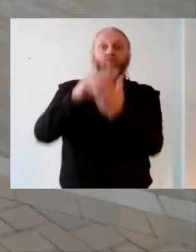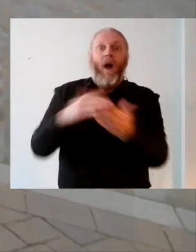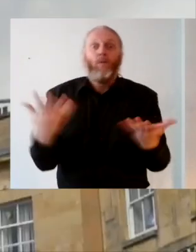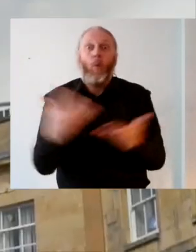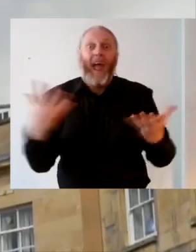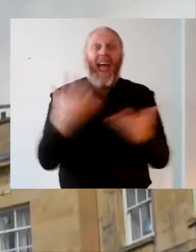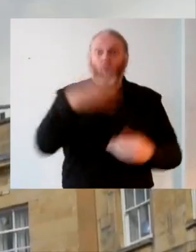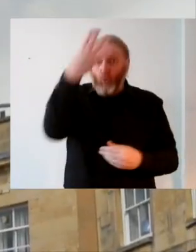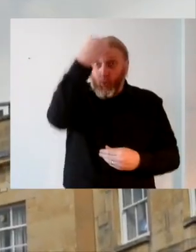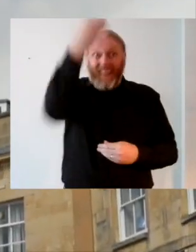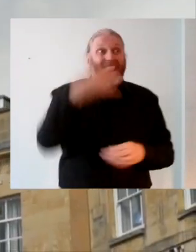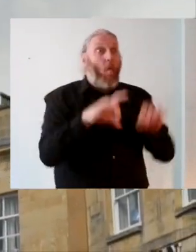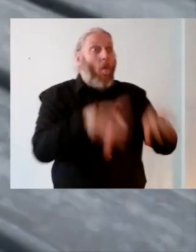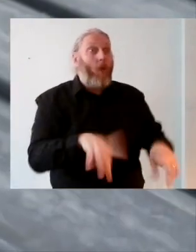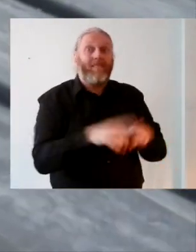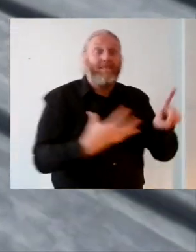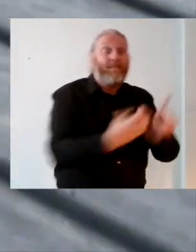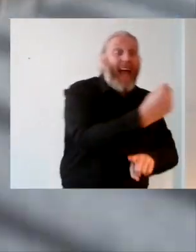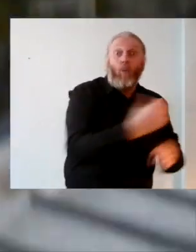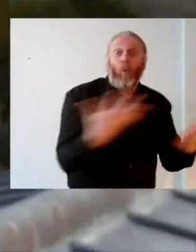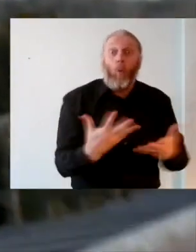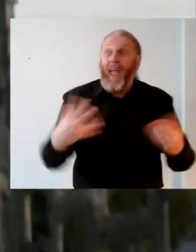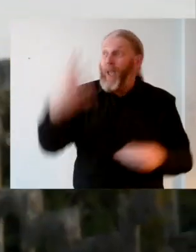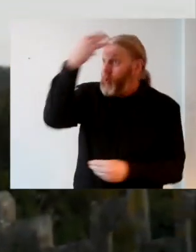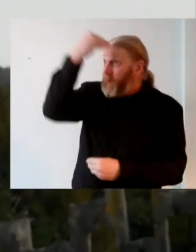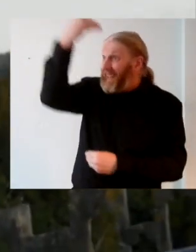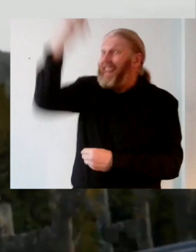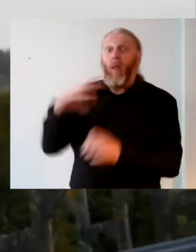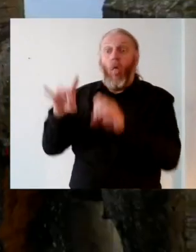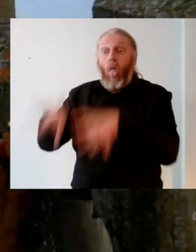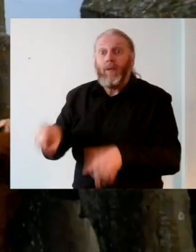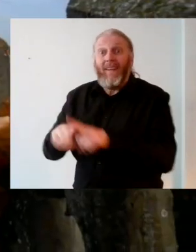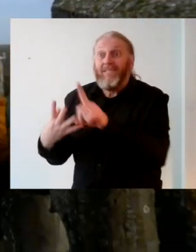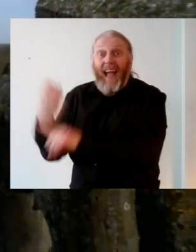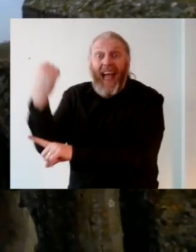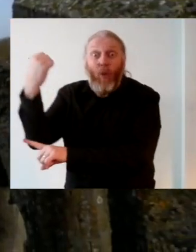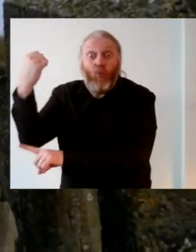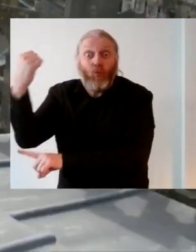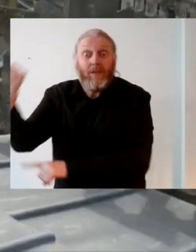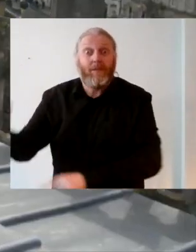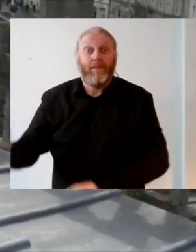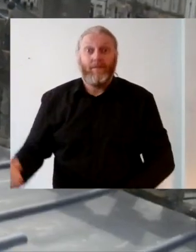Tweedy's lost and found. Tweedy's lost and